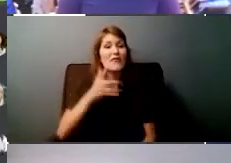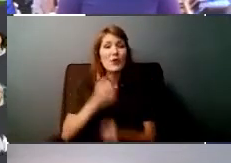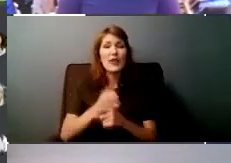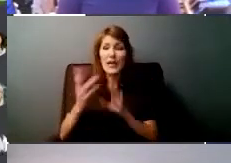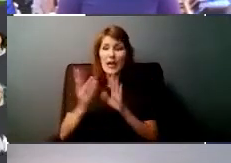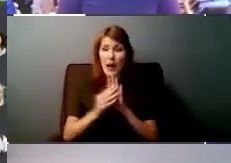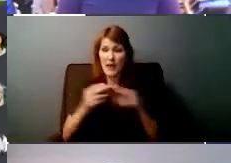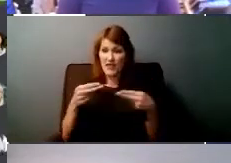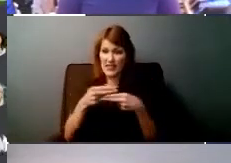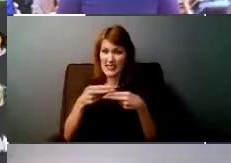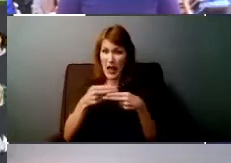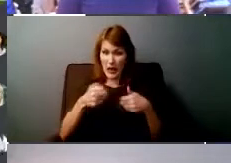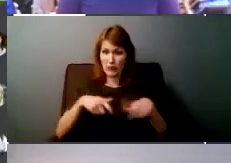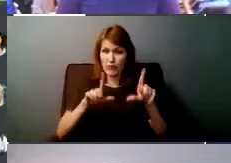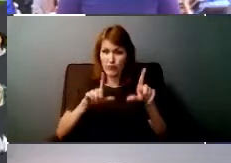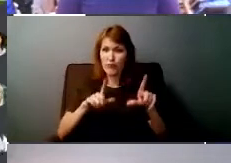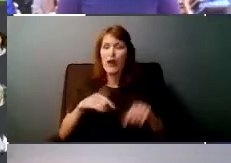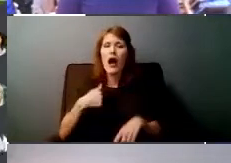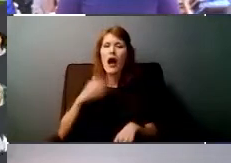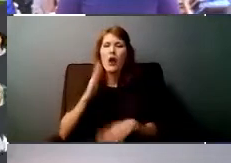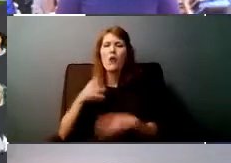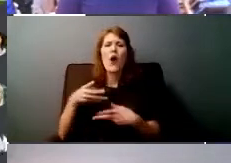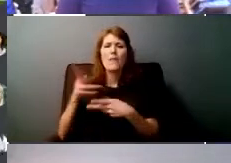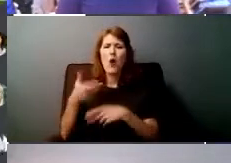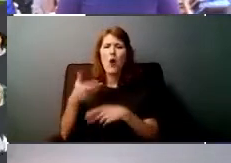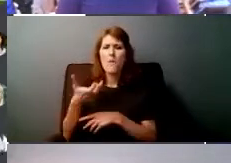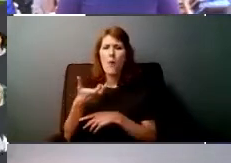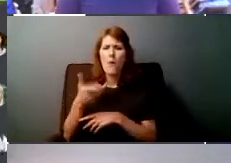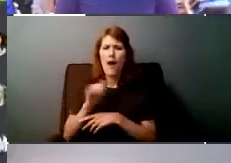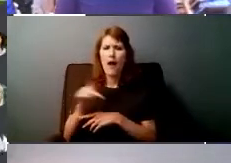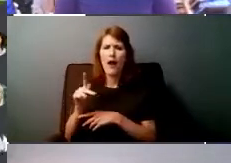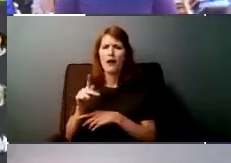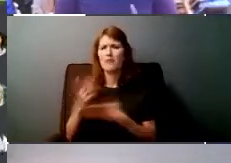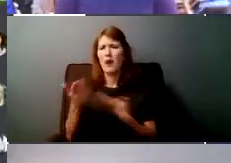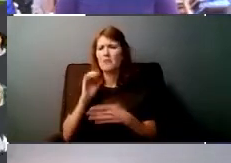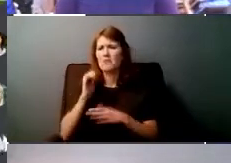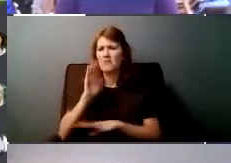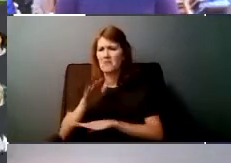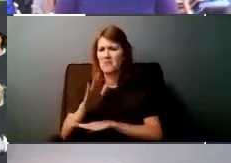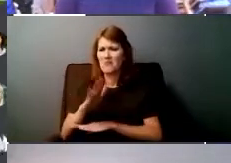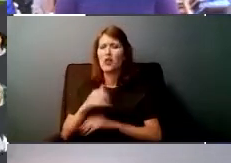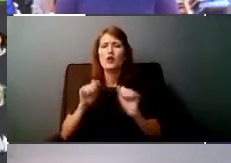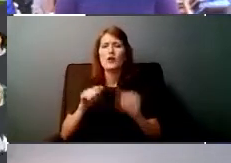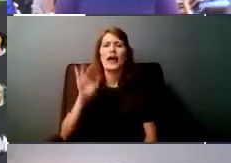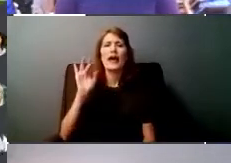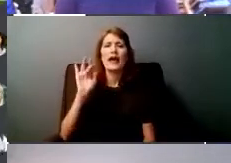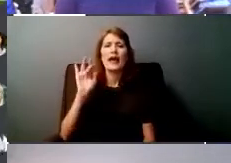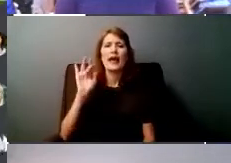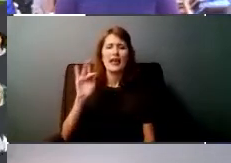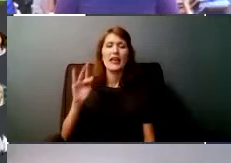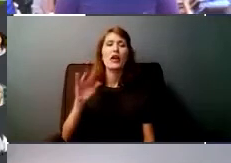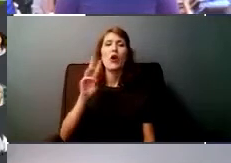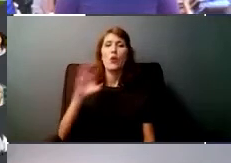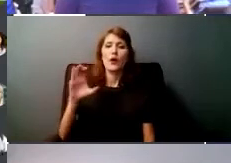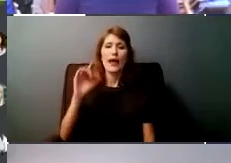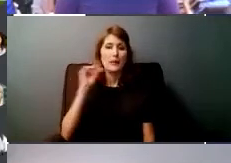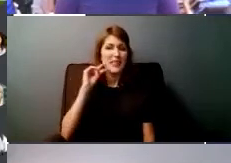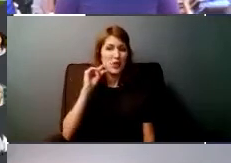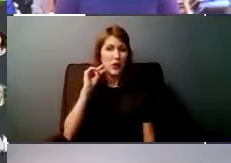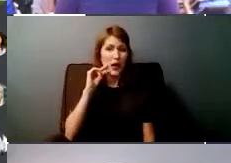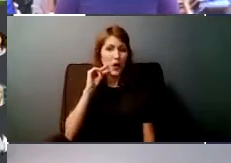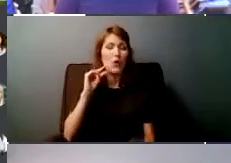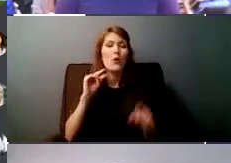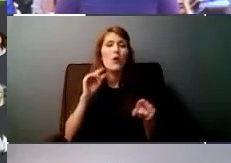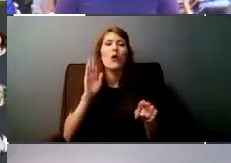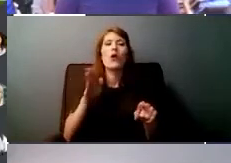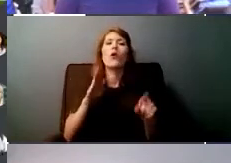upload to the mobile app probably tomorrow afternoon, you can actually click on WordCamp San Antonio and it'll take you to a